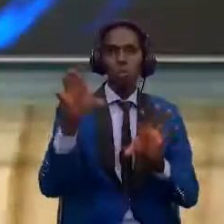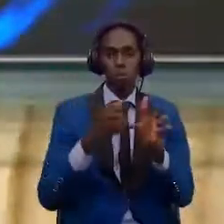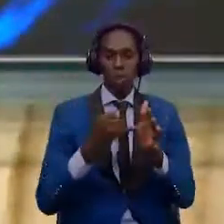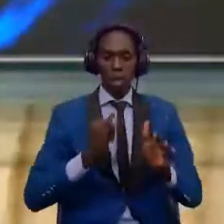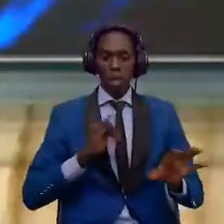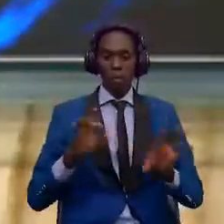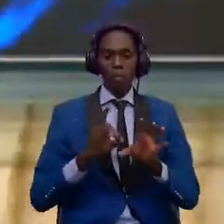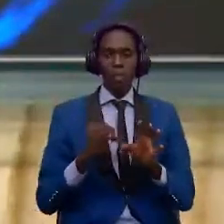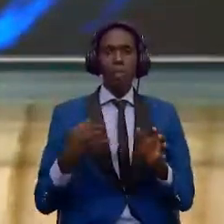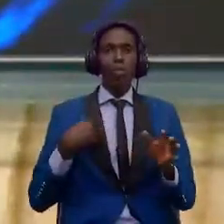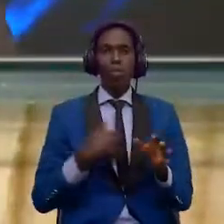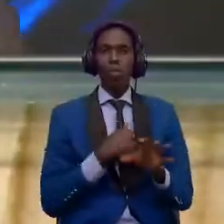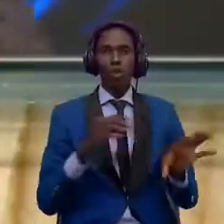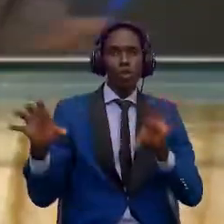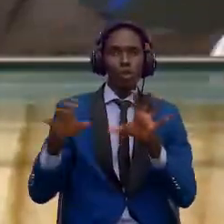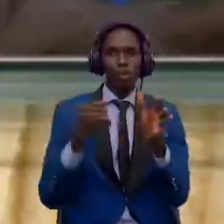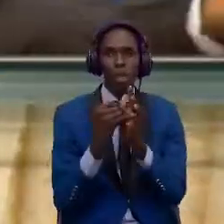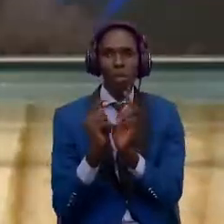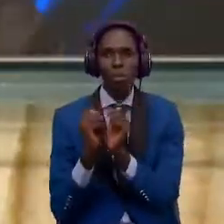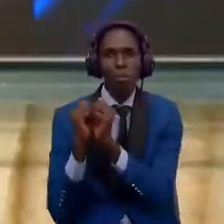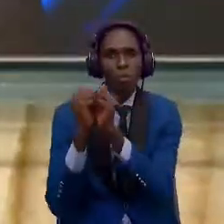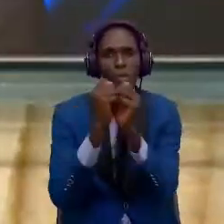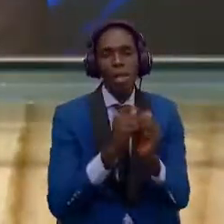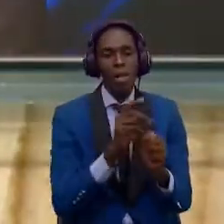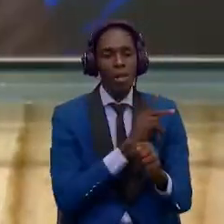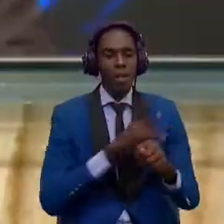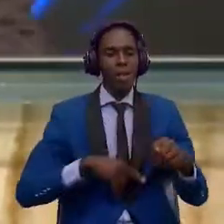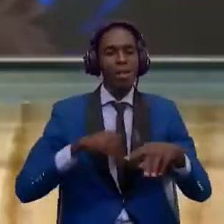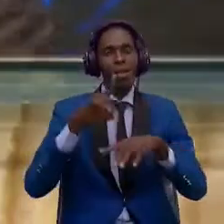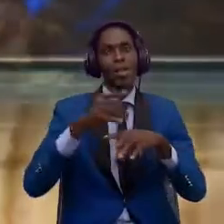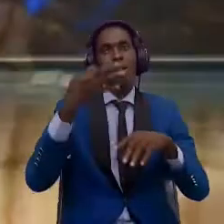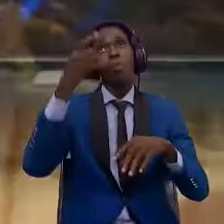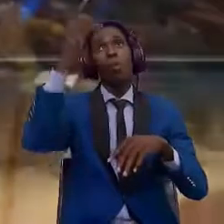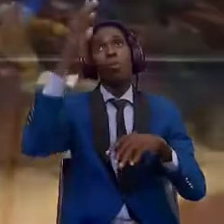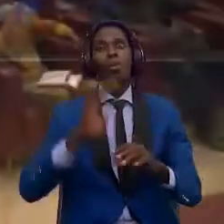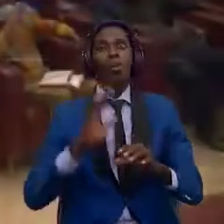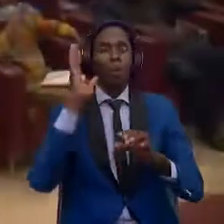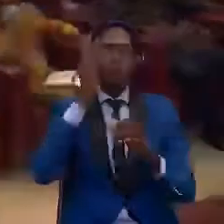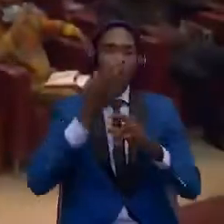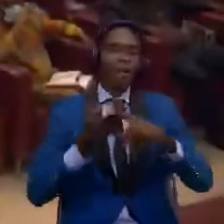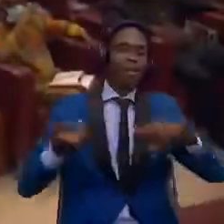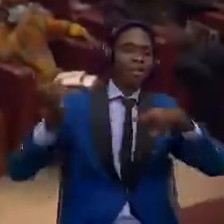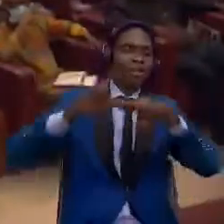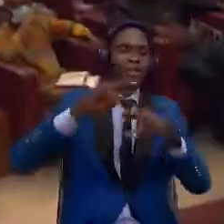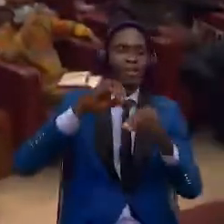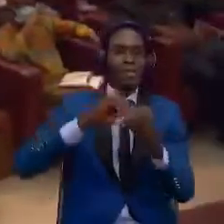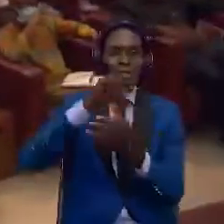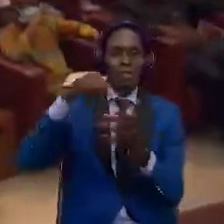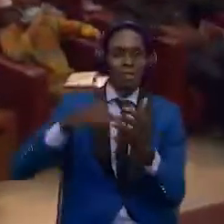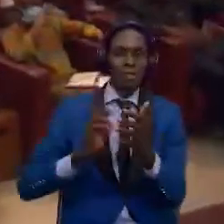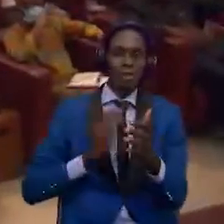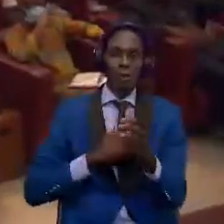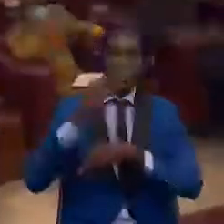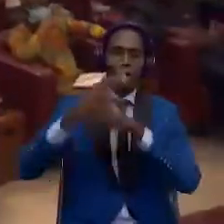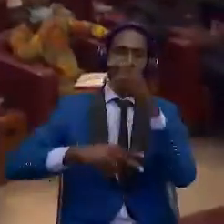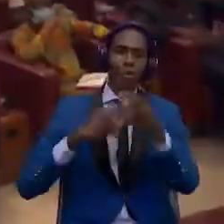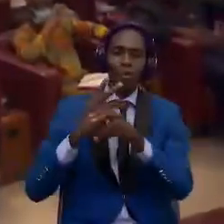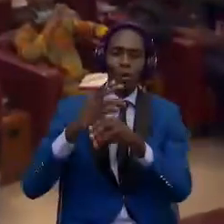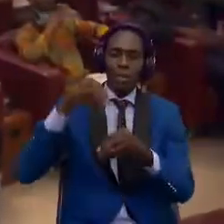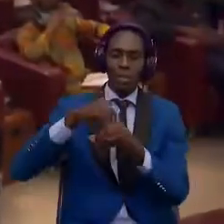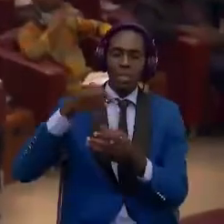do it together. And the kingdom of God will expand in this our world, in this generation,